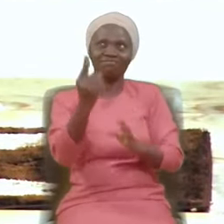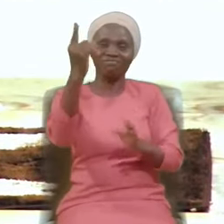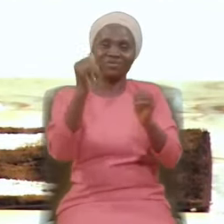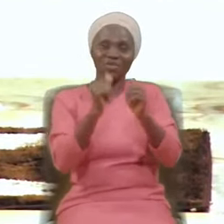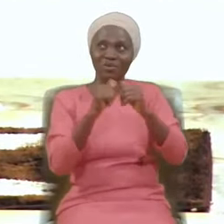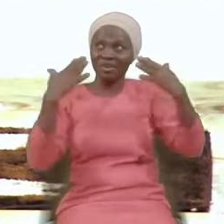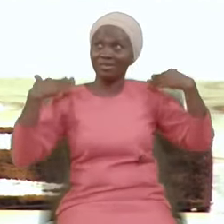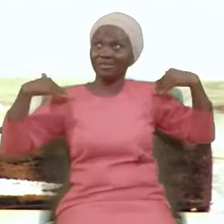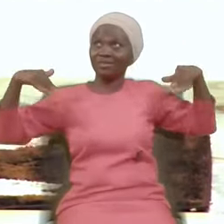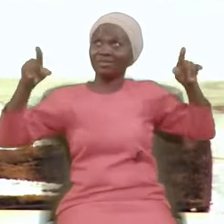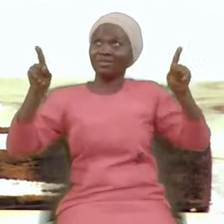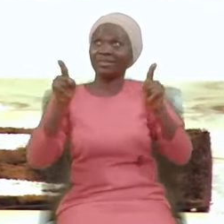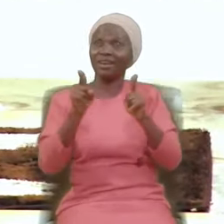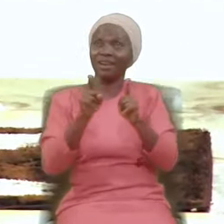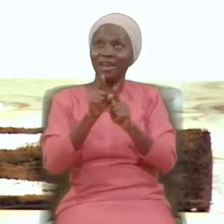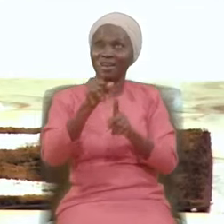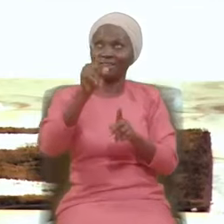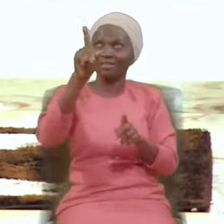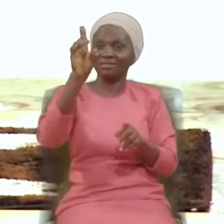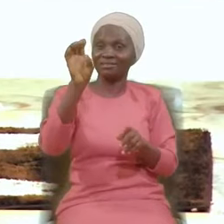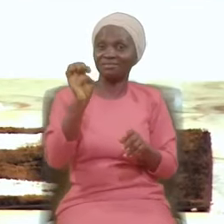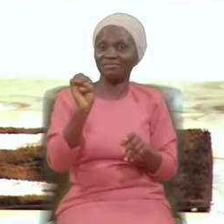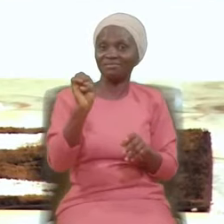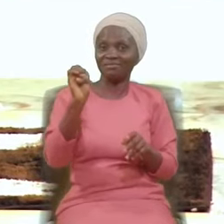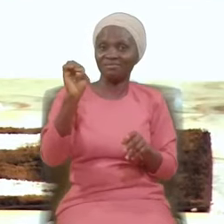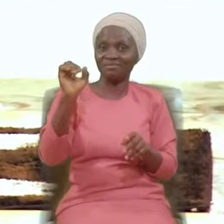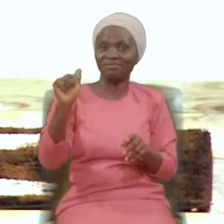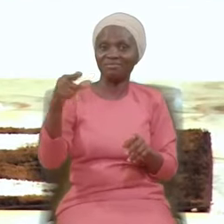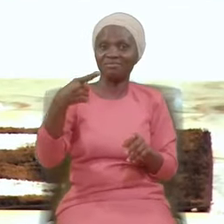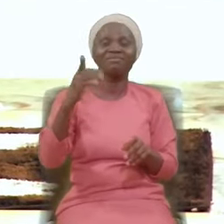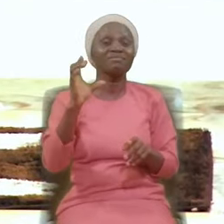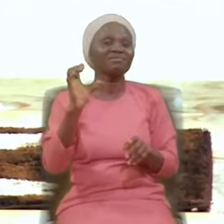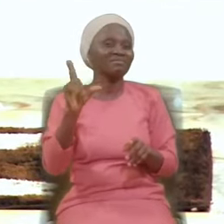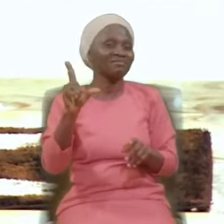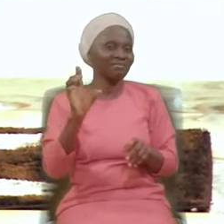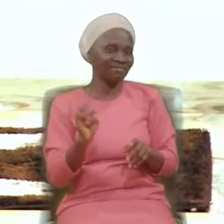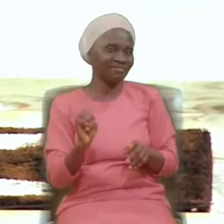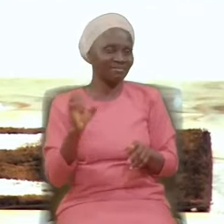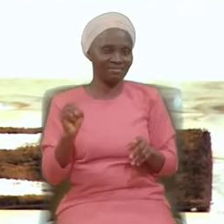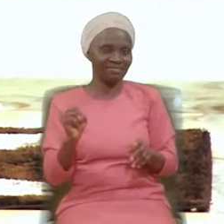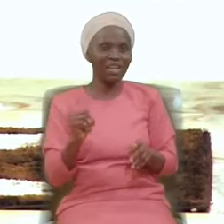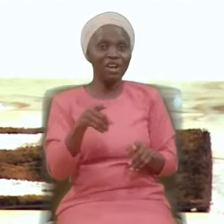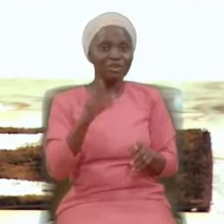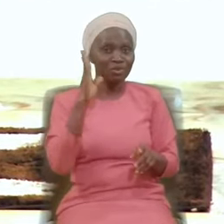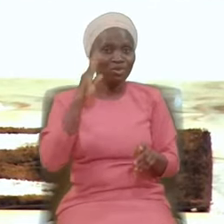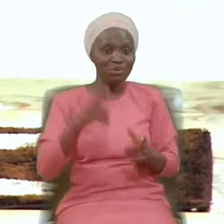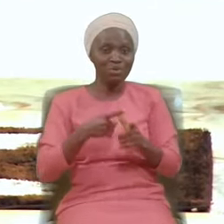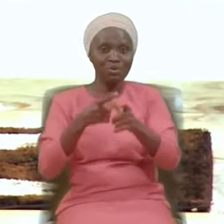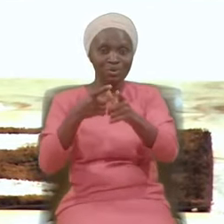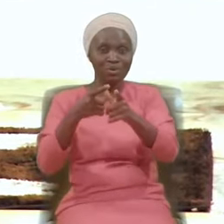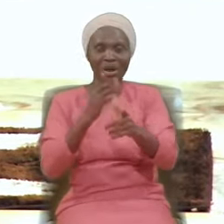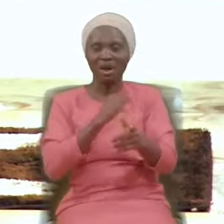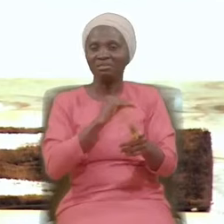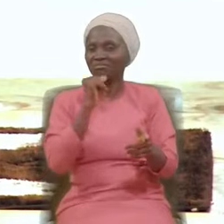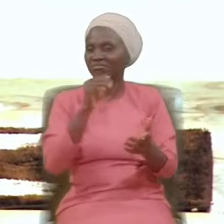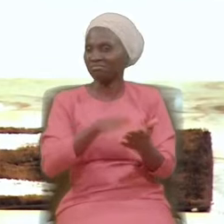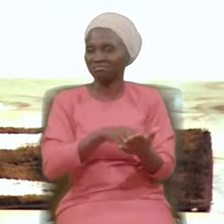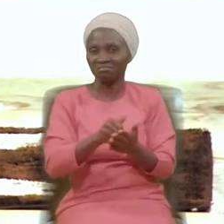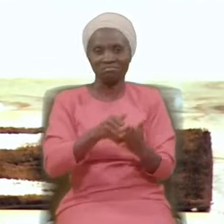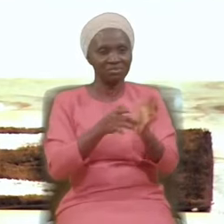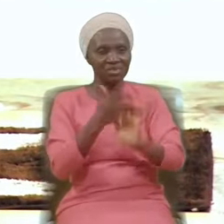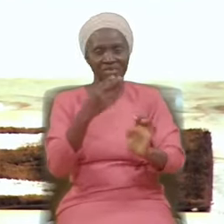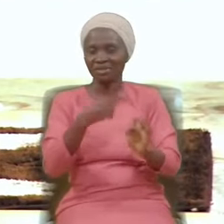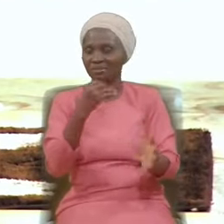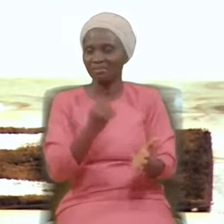wings as eagles. They shall run and not be weary. They shall run and not be